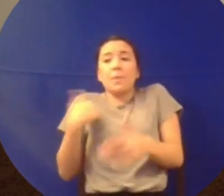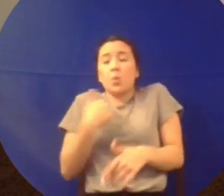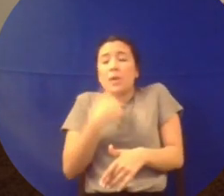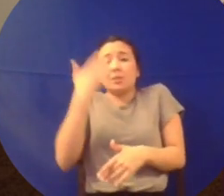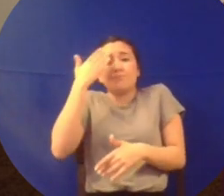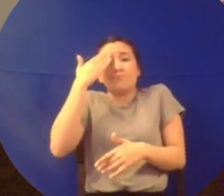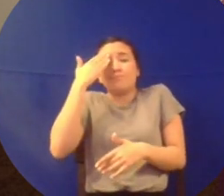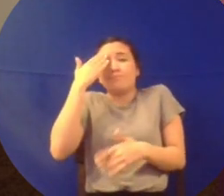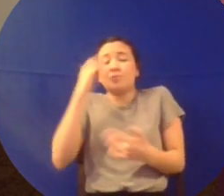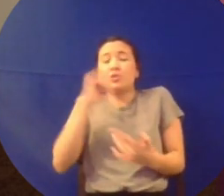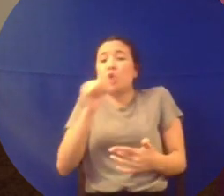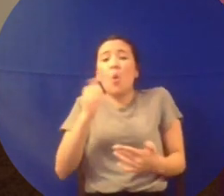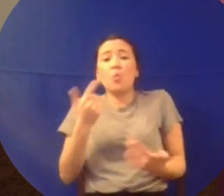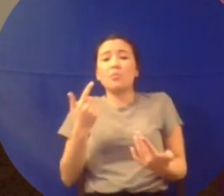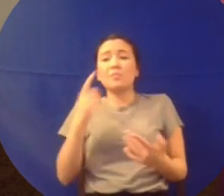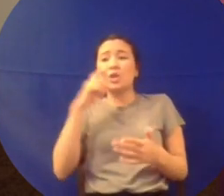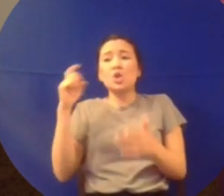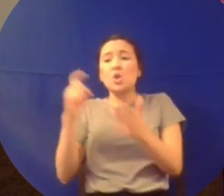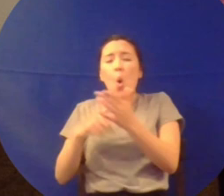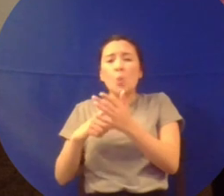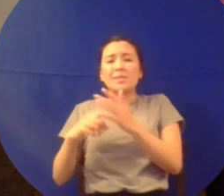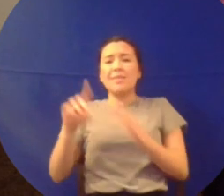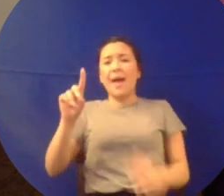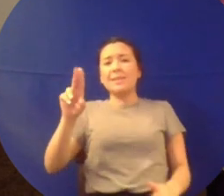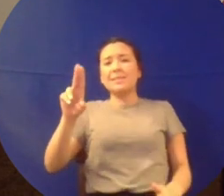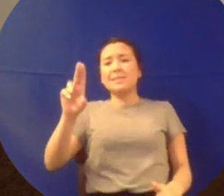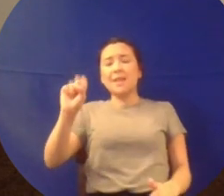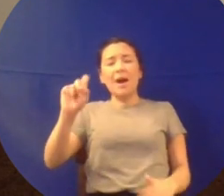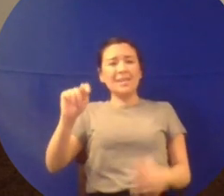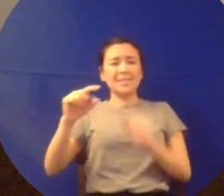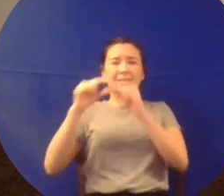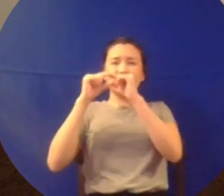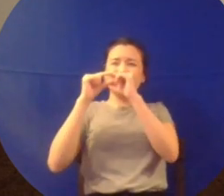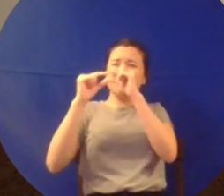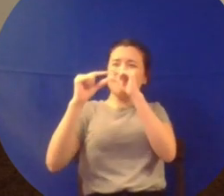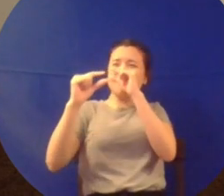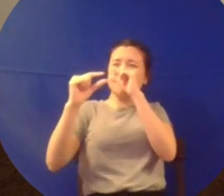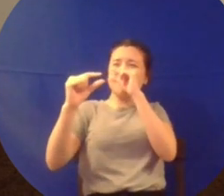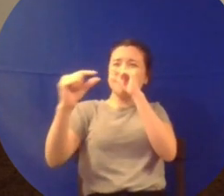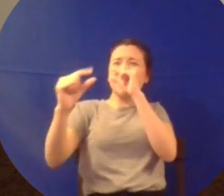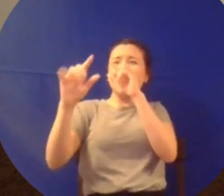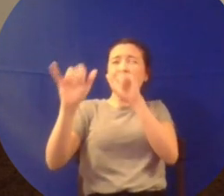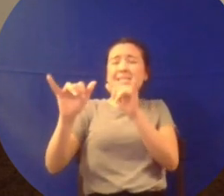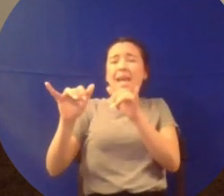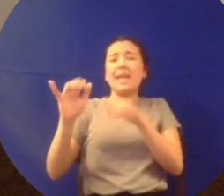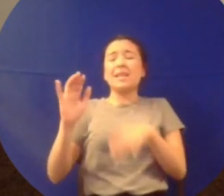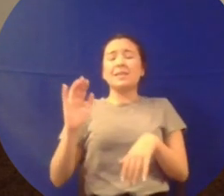fine layer of dust has settled in every nook and cranny